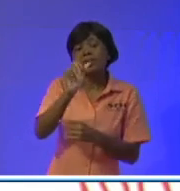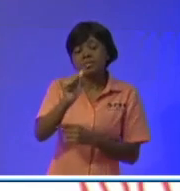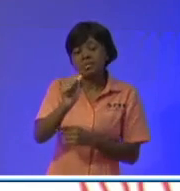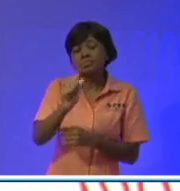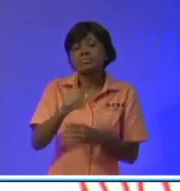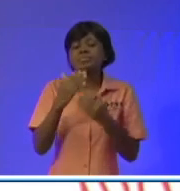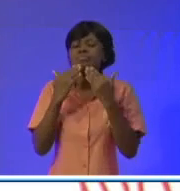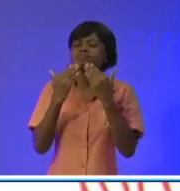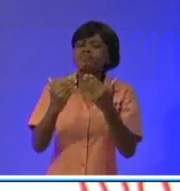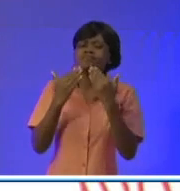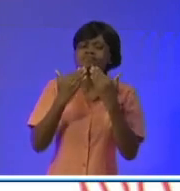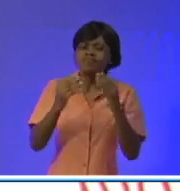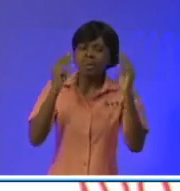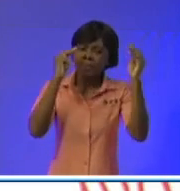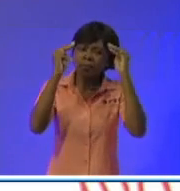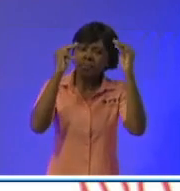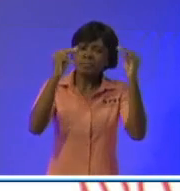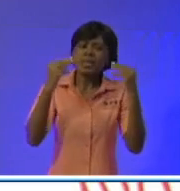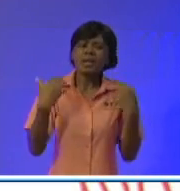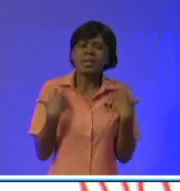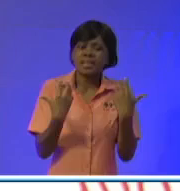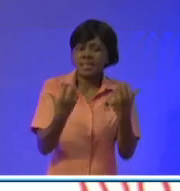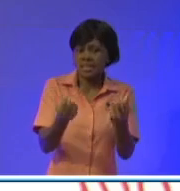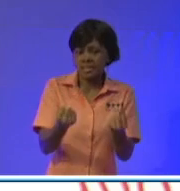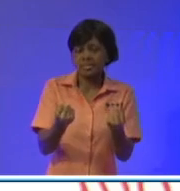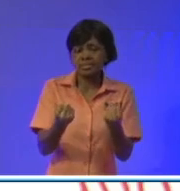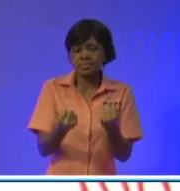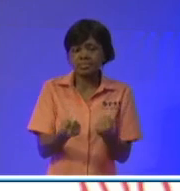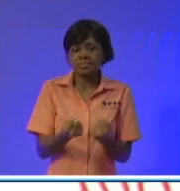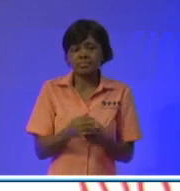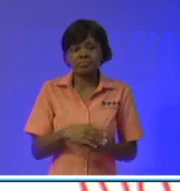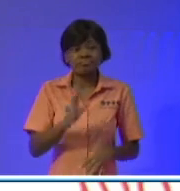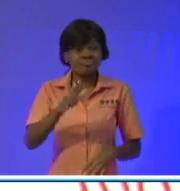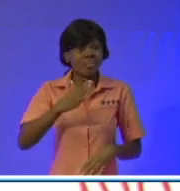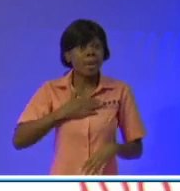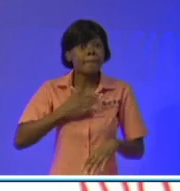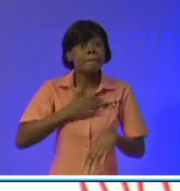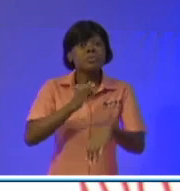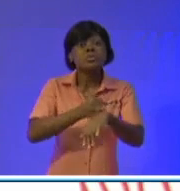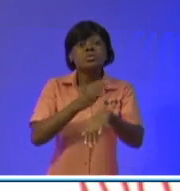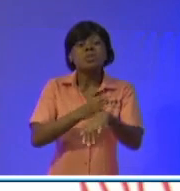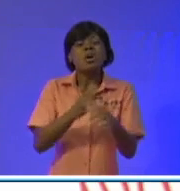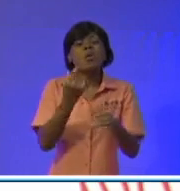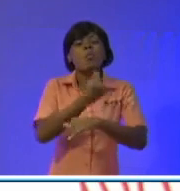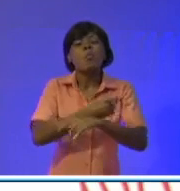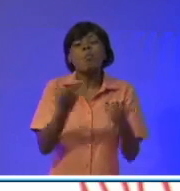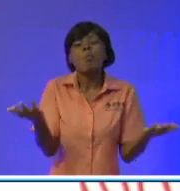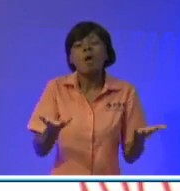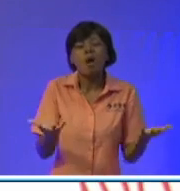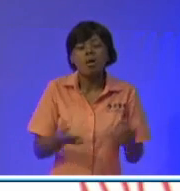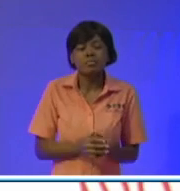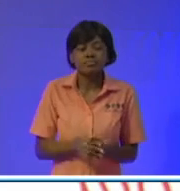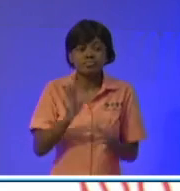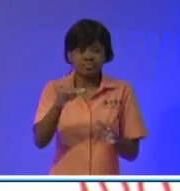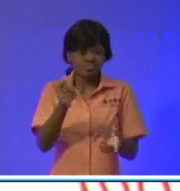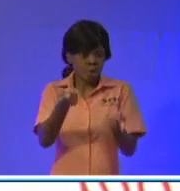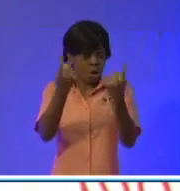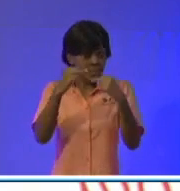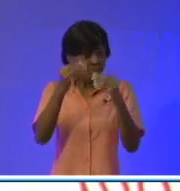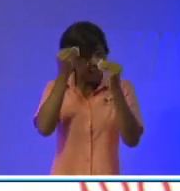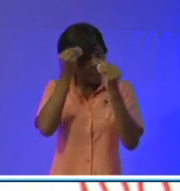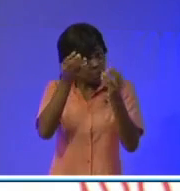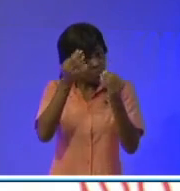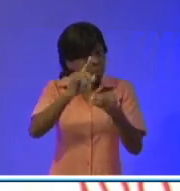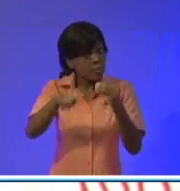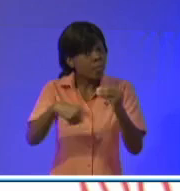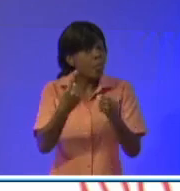public. So my job today is, as I come here every month, to provide an update of the performance of our